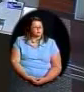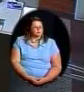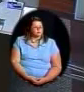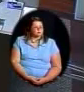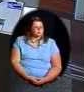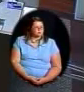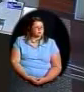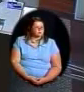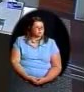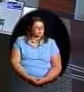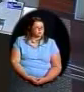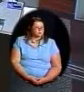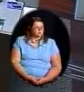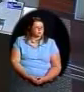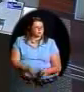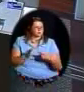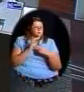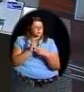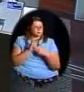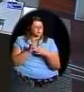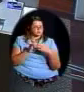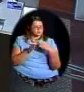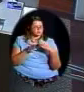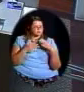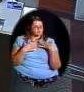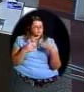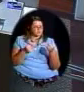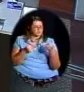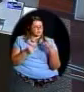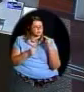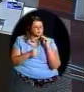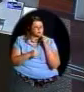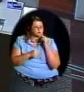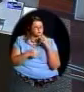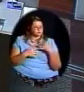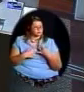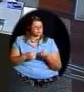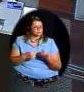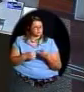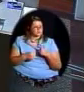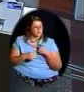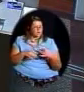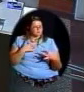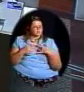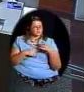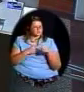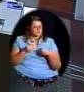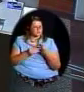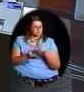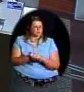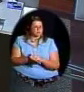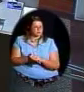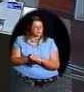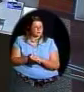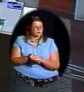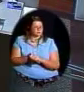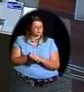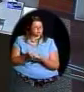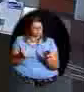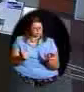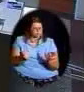Well, as a representative of the Health and Nutrition and Wellness Council, I'm excited about that